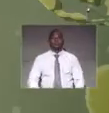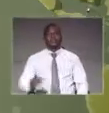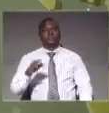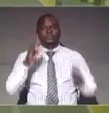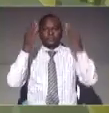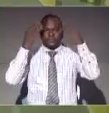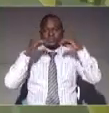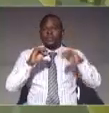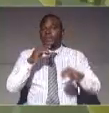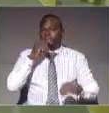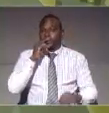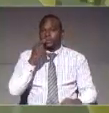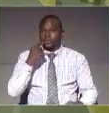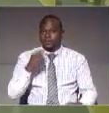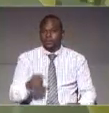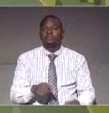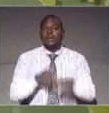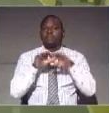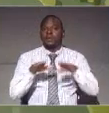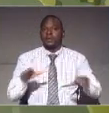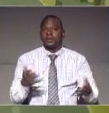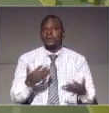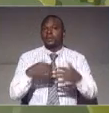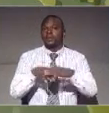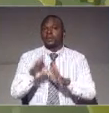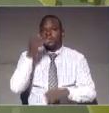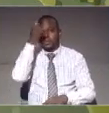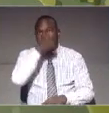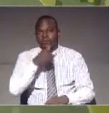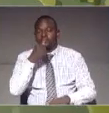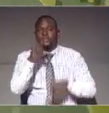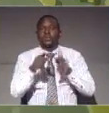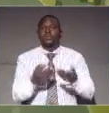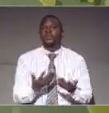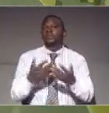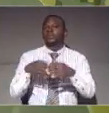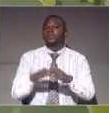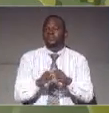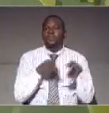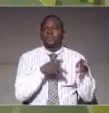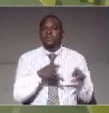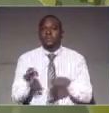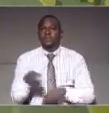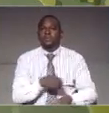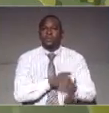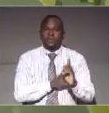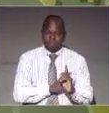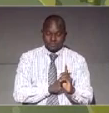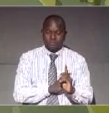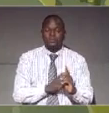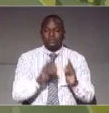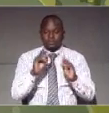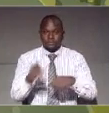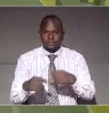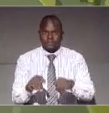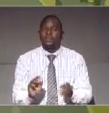President Yoweri Museveni has said market integration of Africa and political integration for strategic security will stimulate